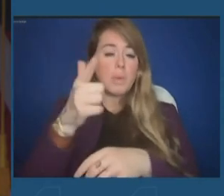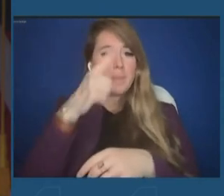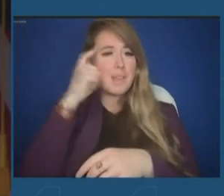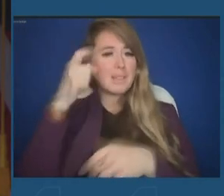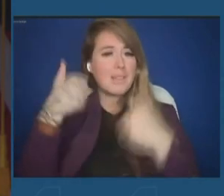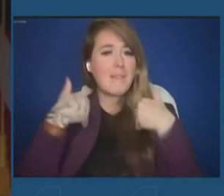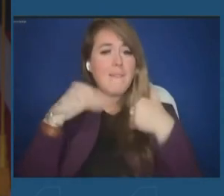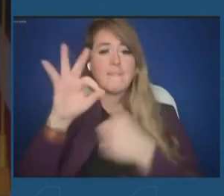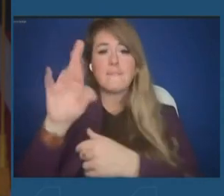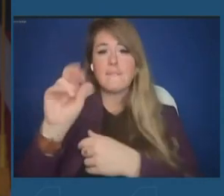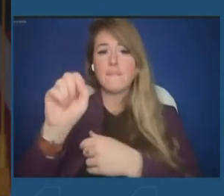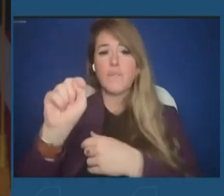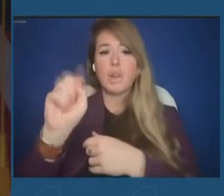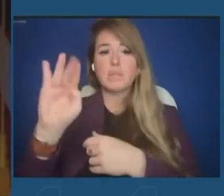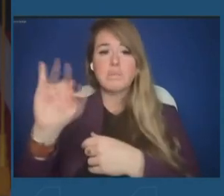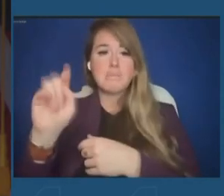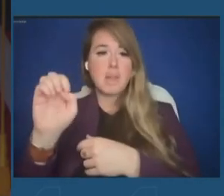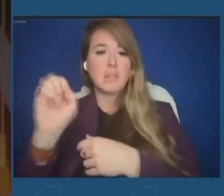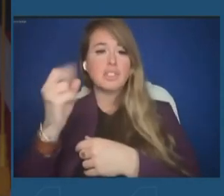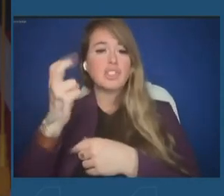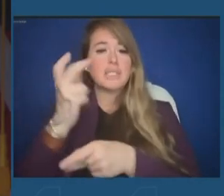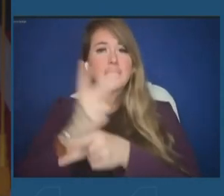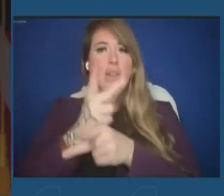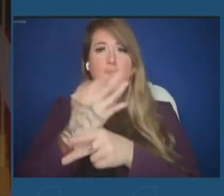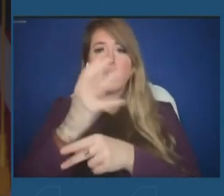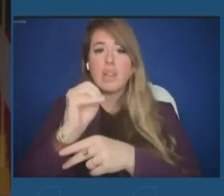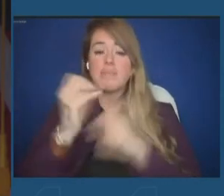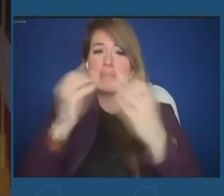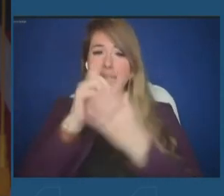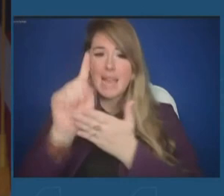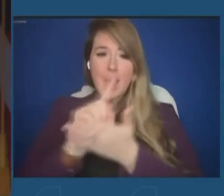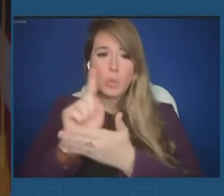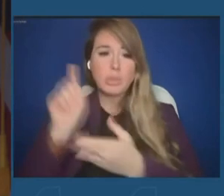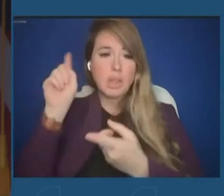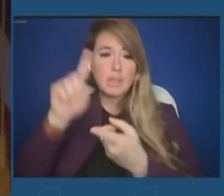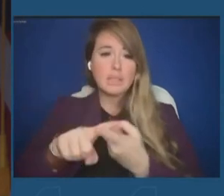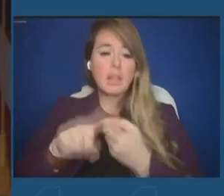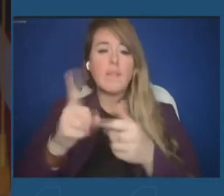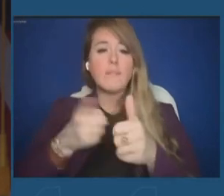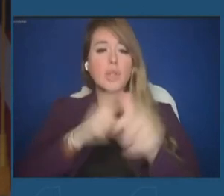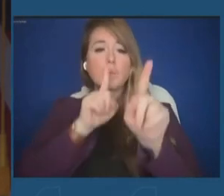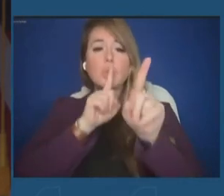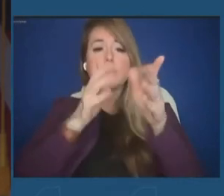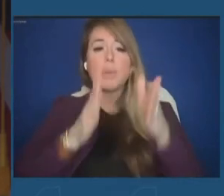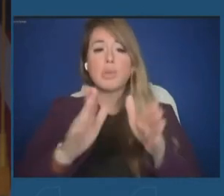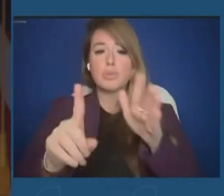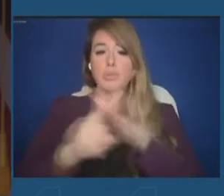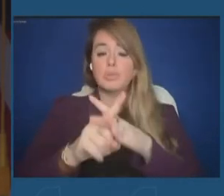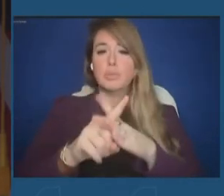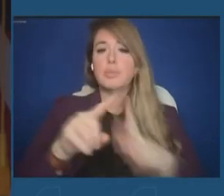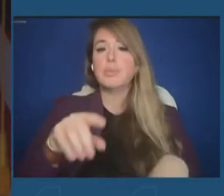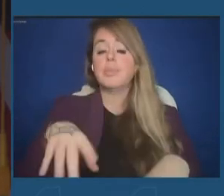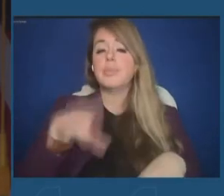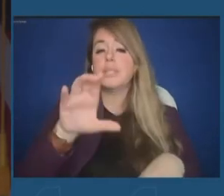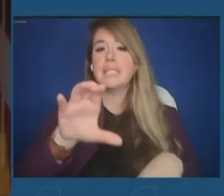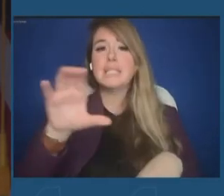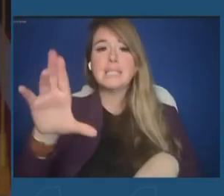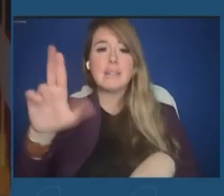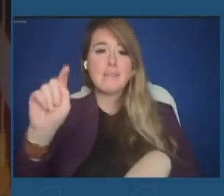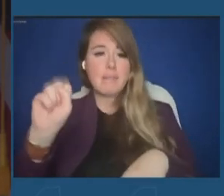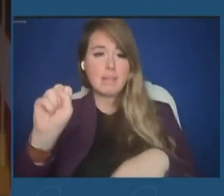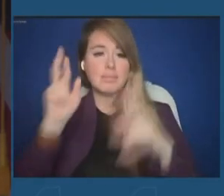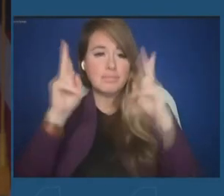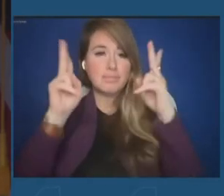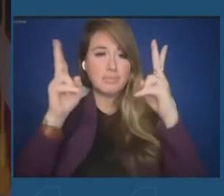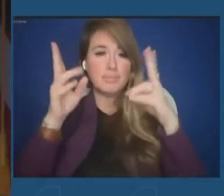She cared for him for hours until the first responders came. Craig Elston, the owner of CNC Cuts, who kept his barber shop open during the